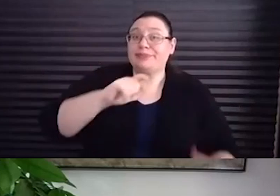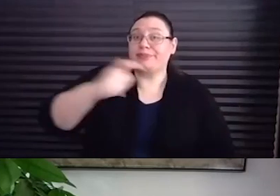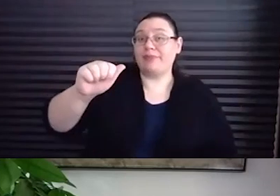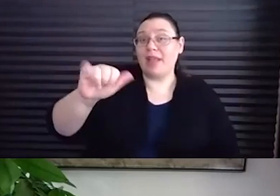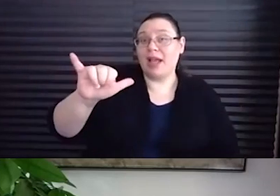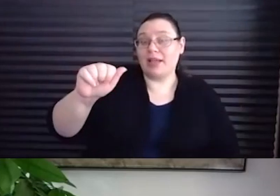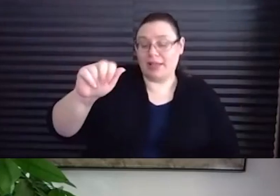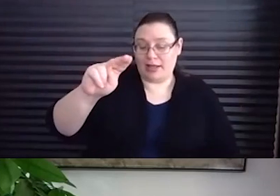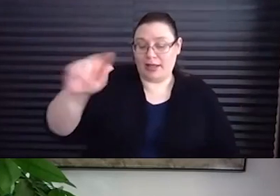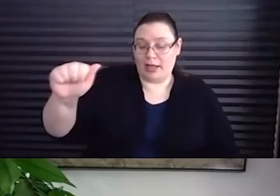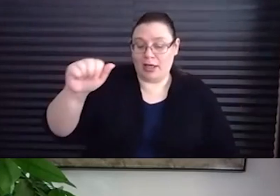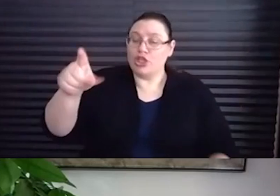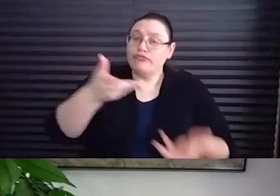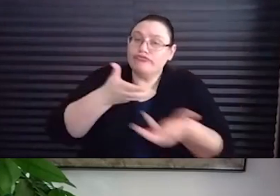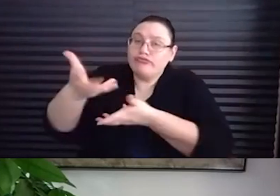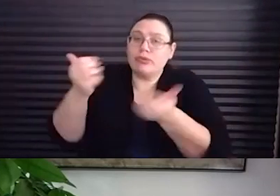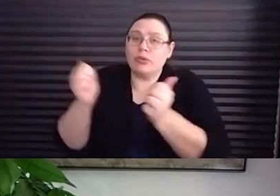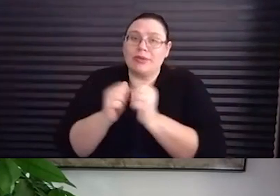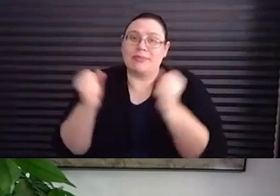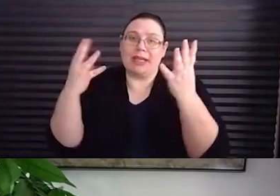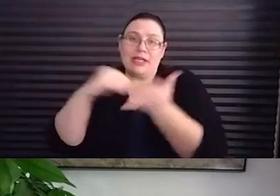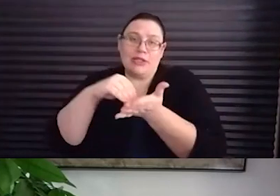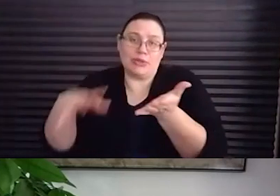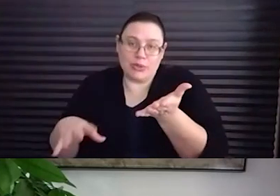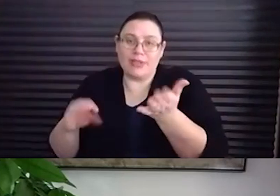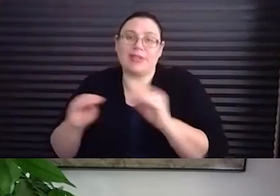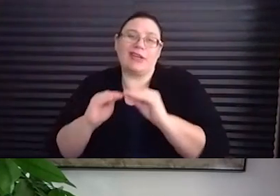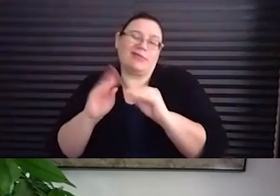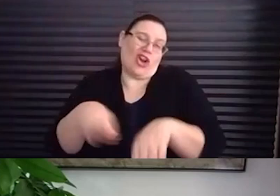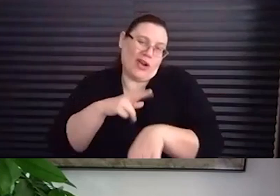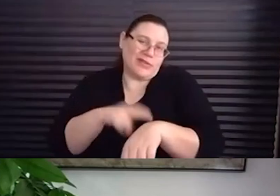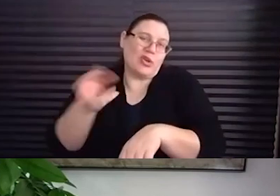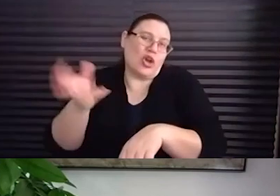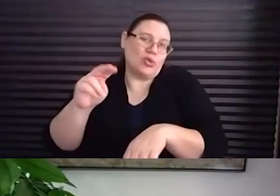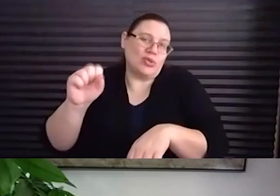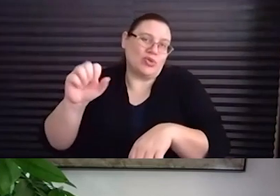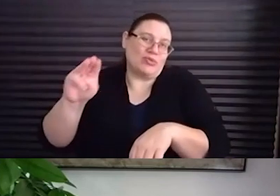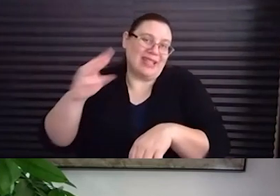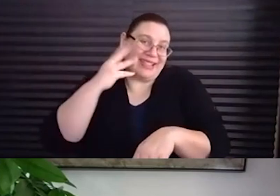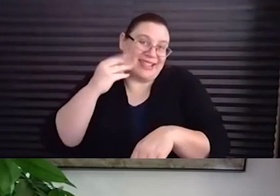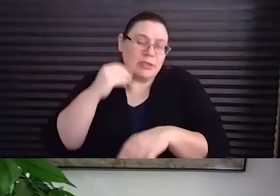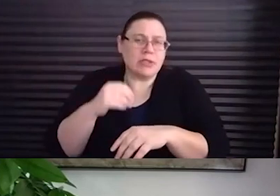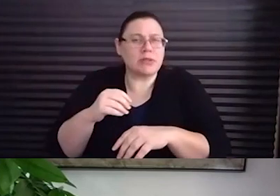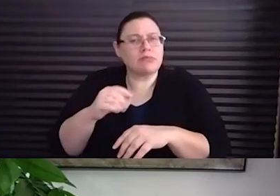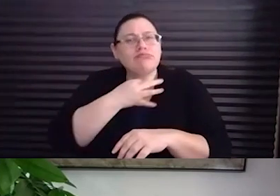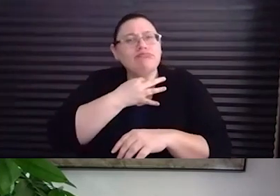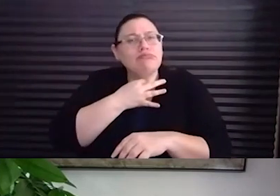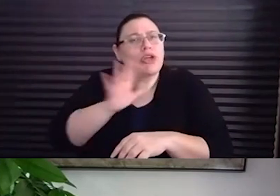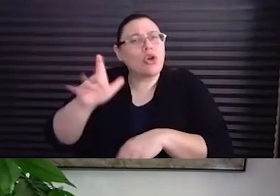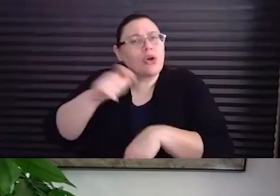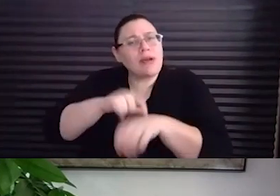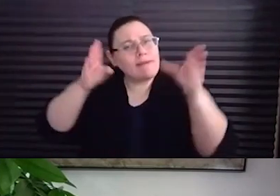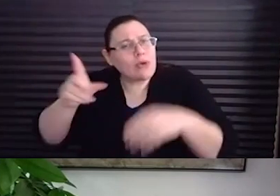to interact with a lot of students, especially as well, and obviously your own social media experience. Where are you focusing your time? Where